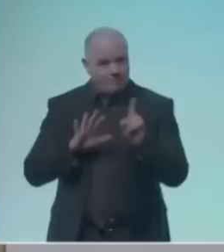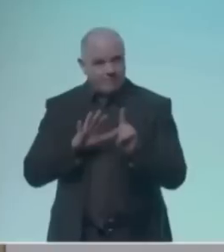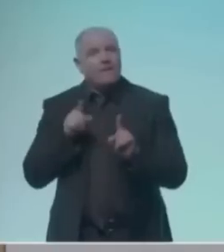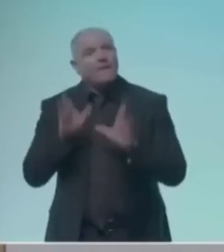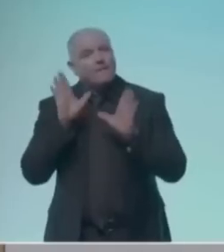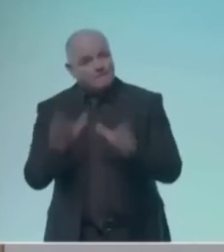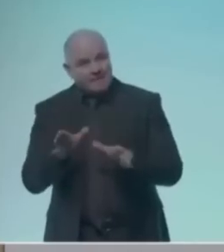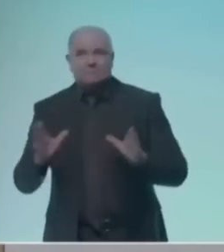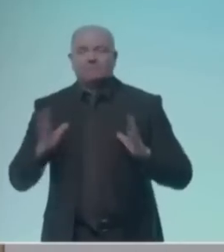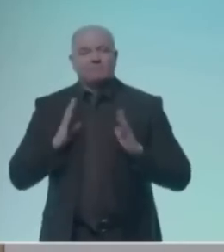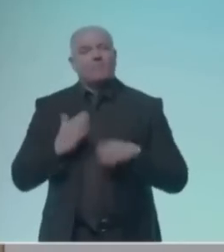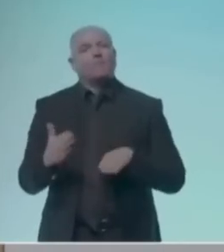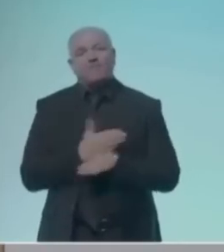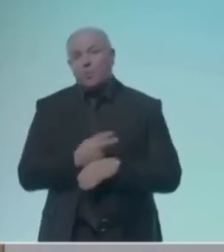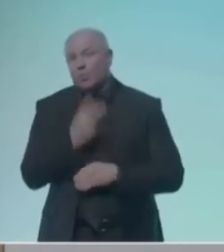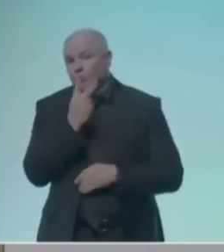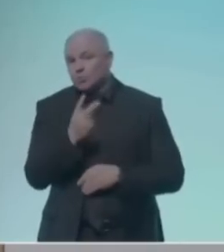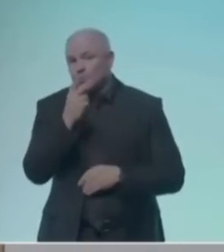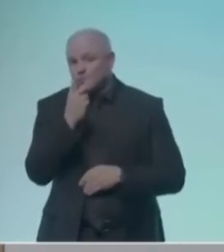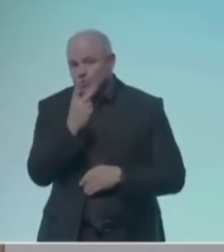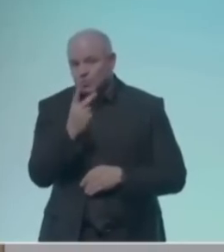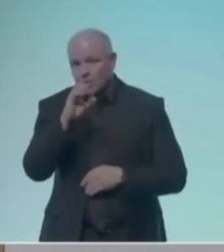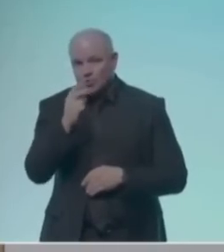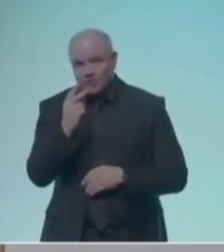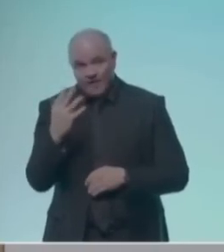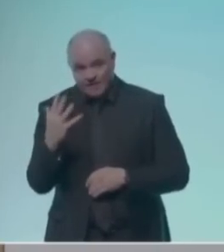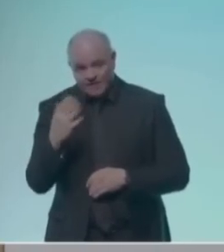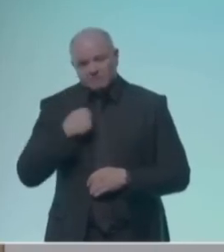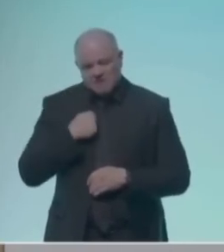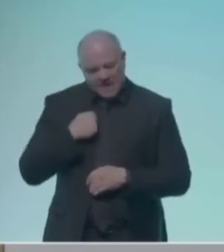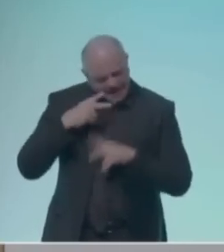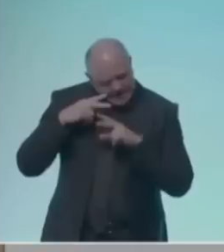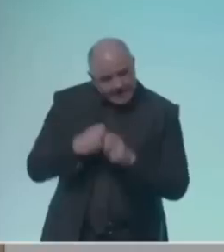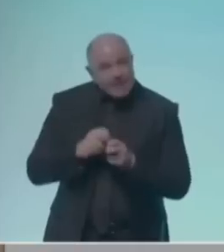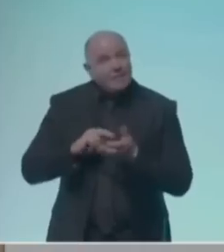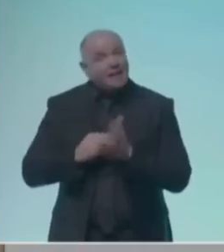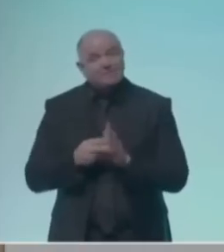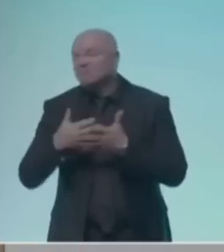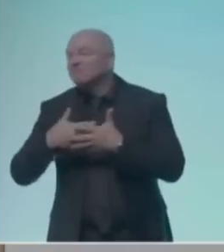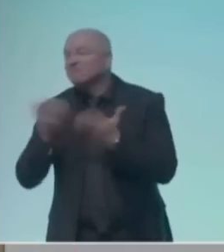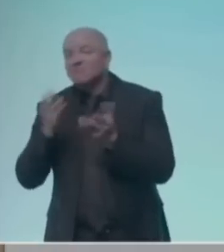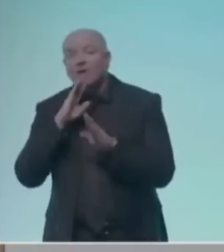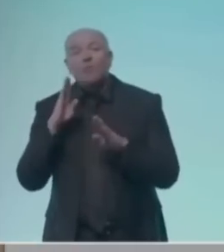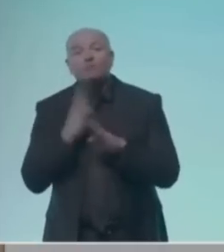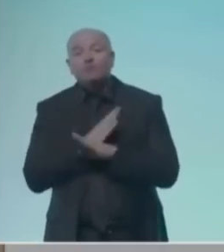2025, and that I'm actively examining plans to bring all private sector businesses